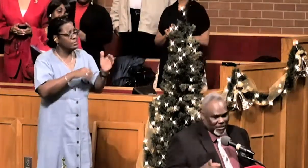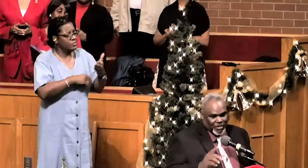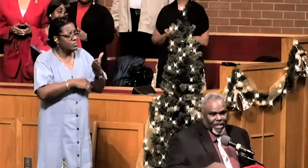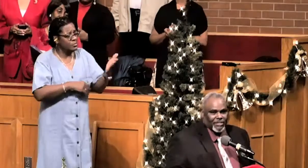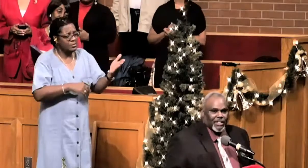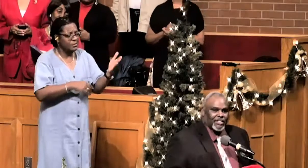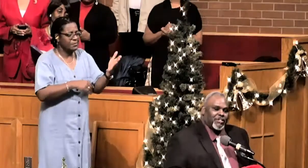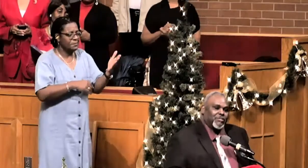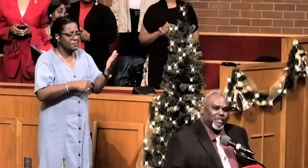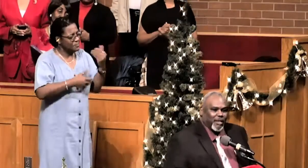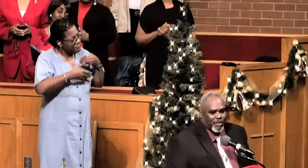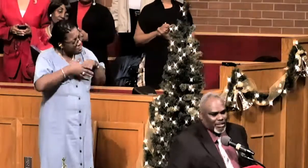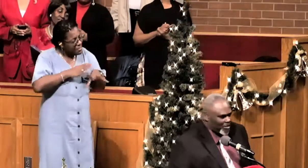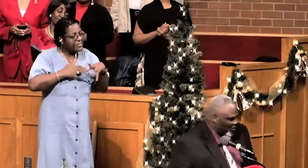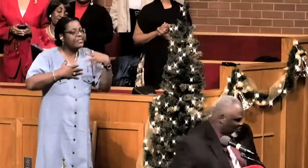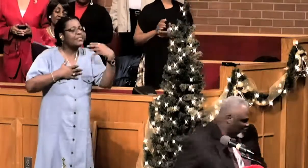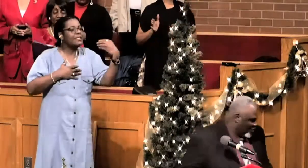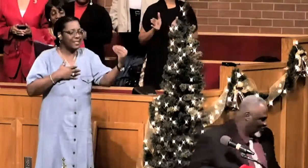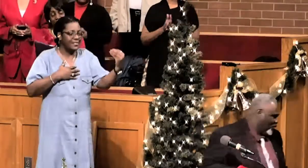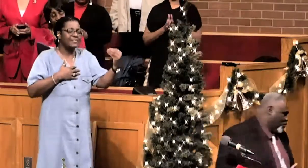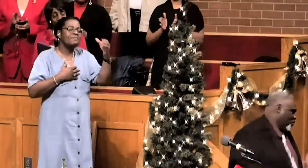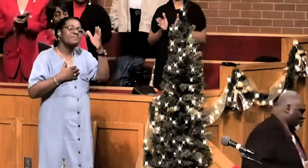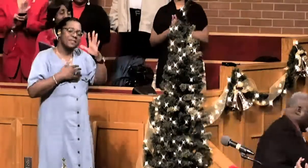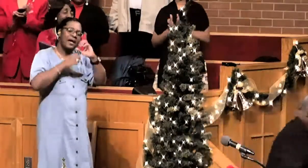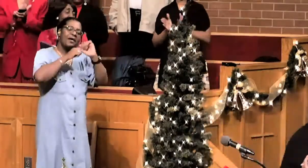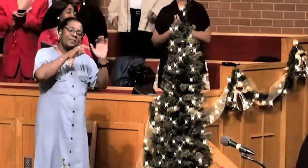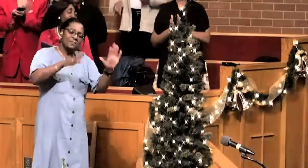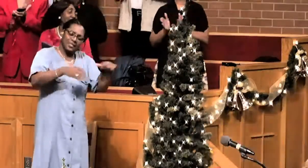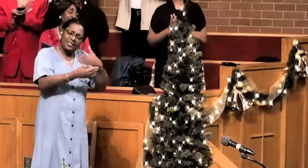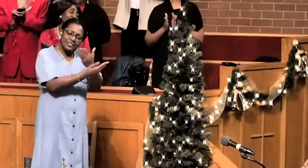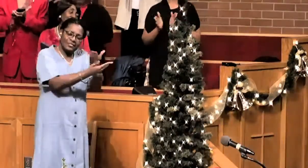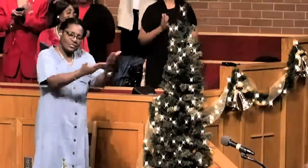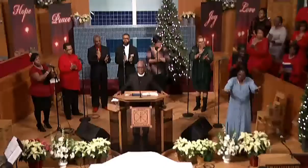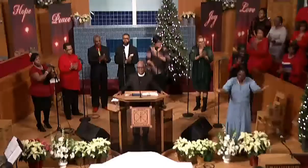bless you on the outside too. God bless you. Amen.